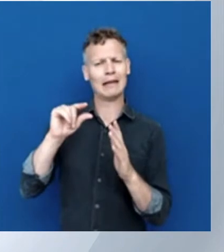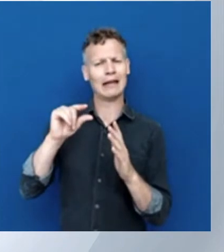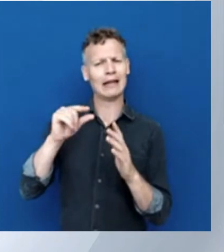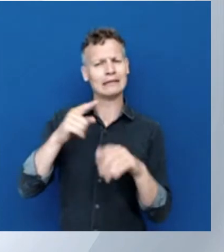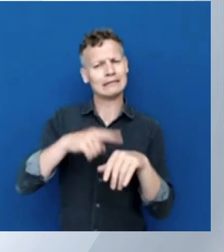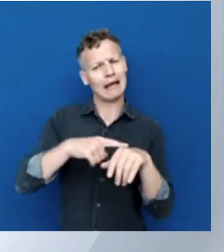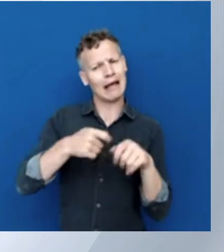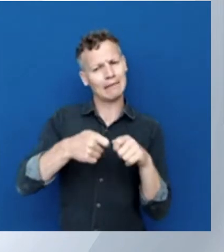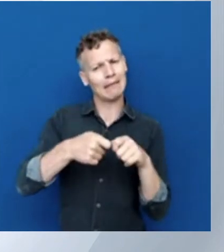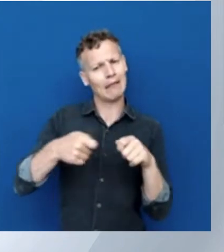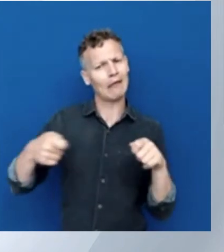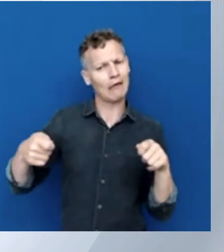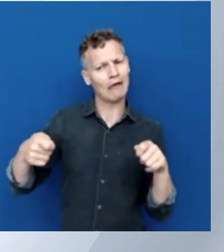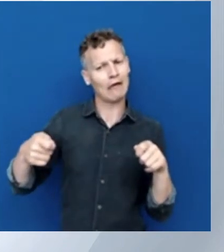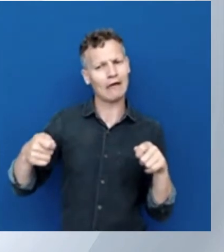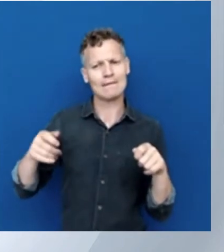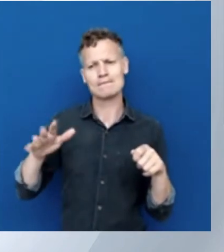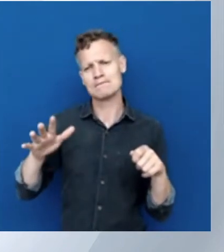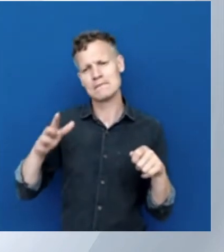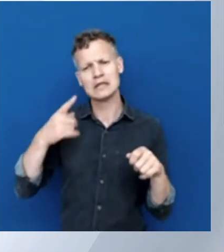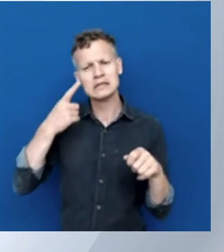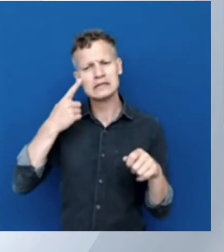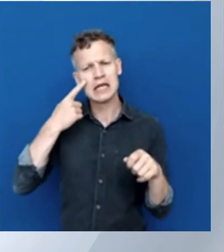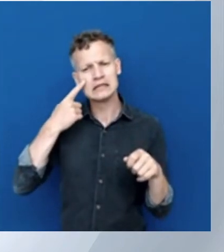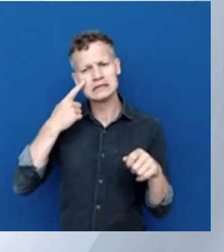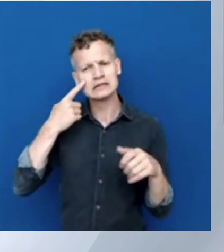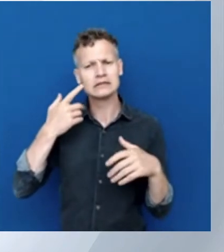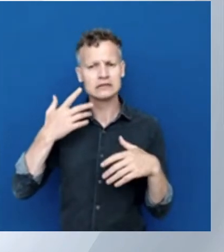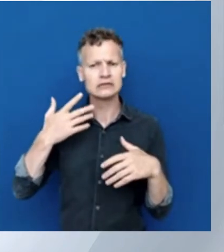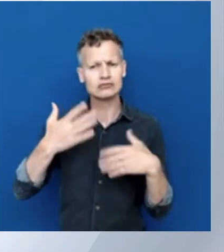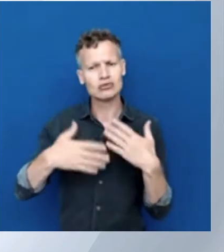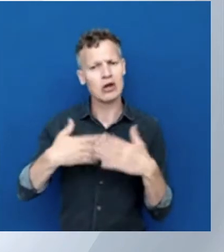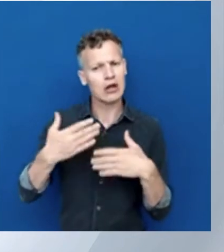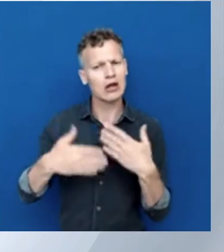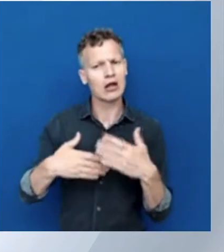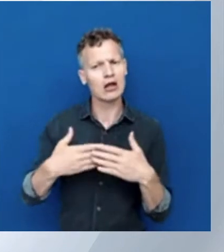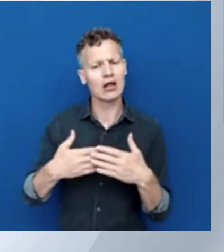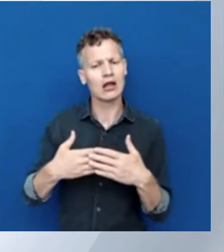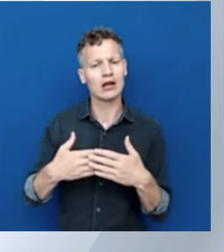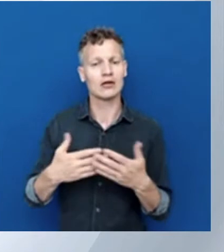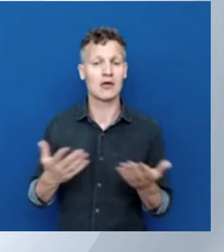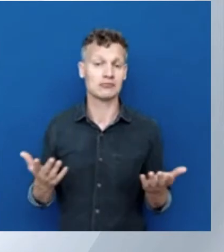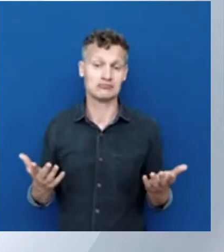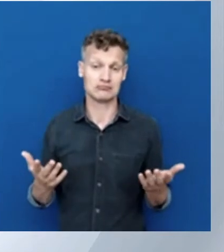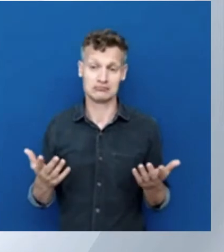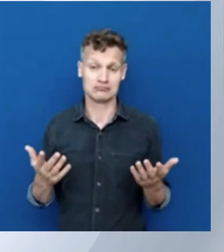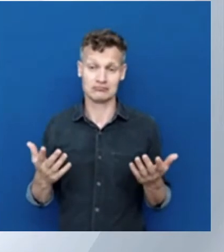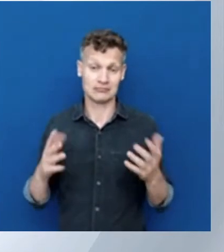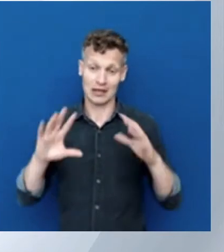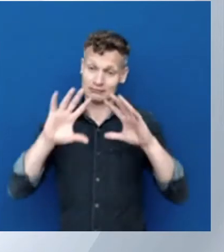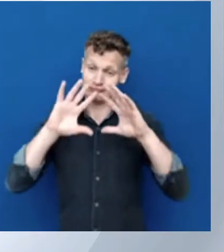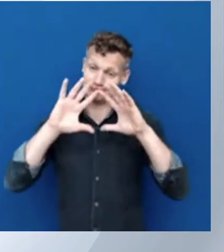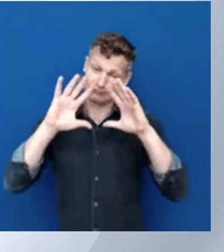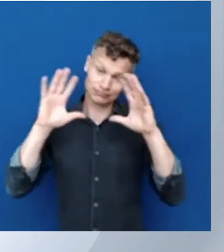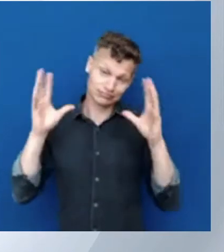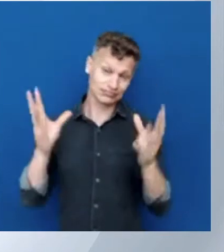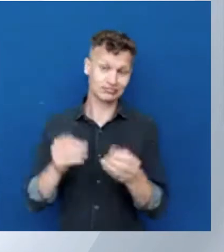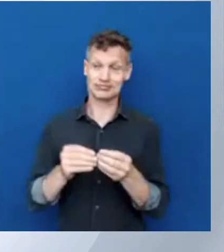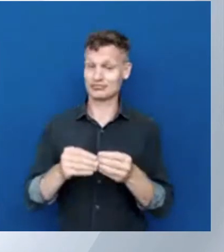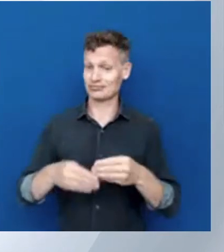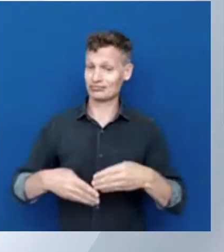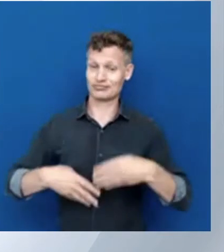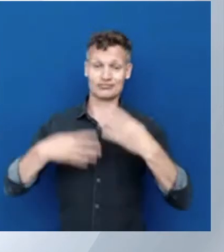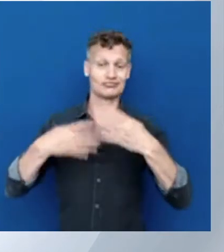2, and then it's going to start. And I've already kind of got a result of this, because this is quite